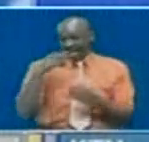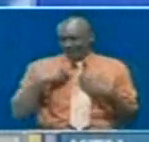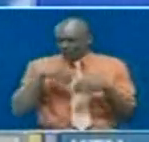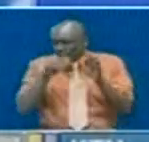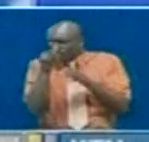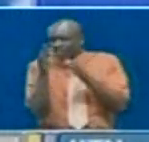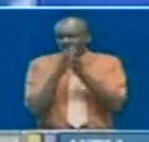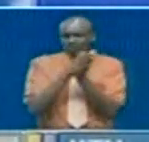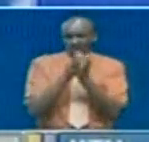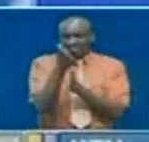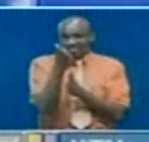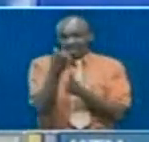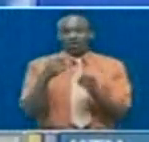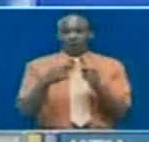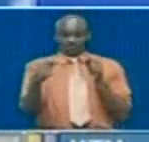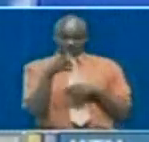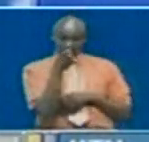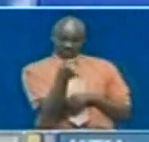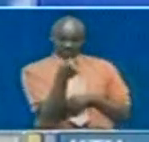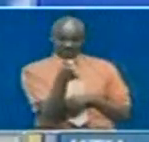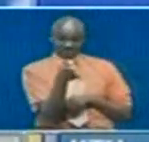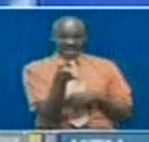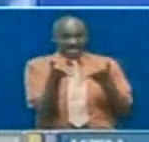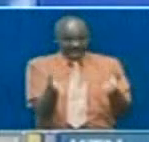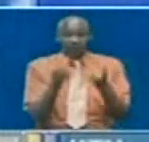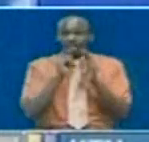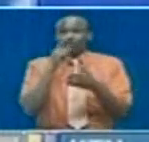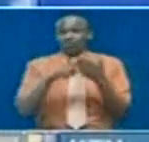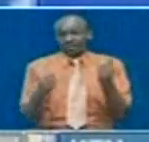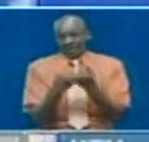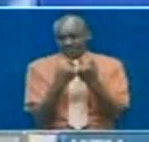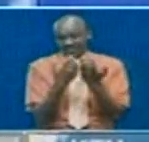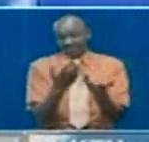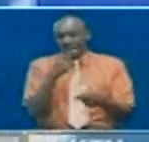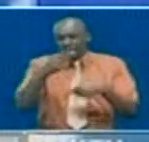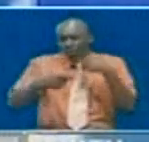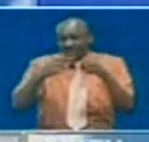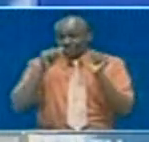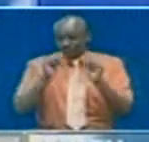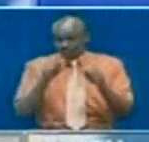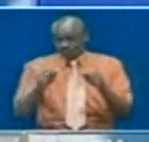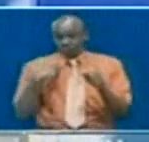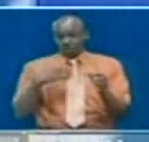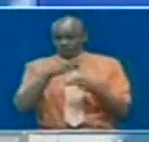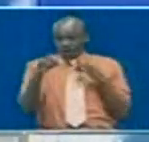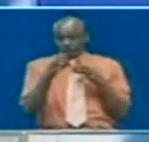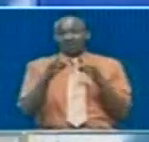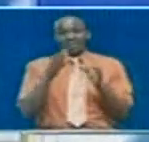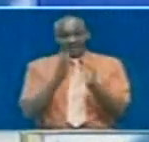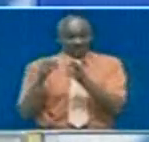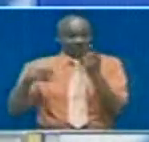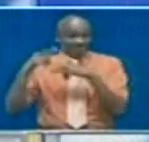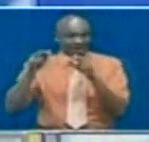following the latest intrigues at the opposition coalition, and he now reports on a process that is threatening to derail Court's push for